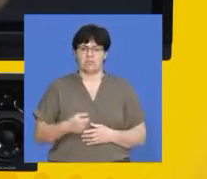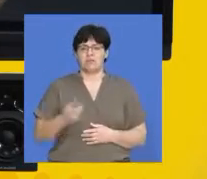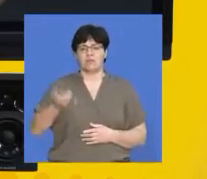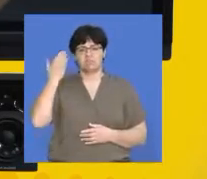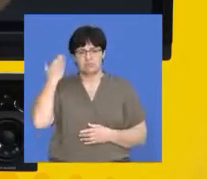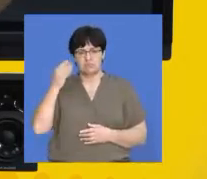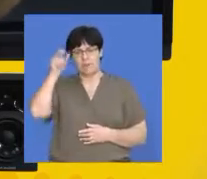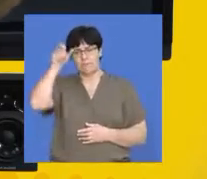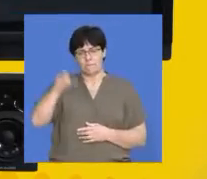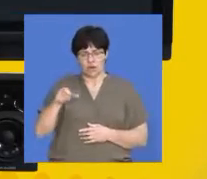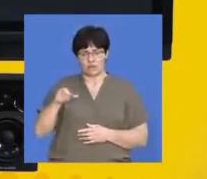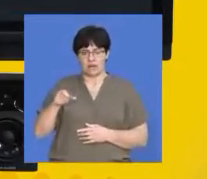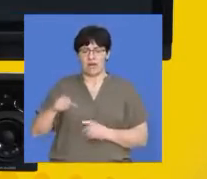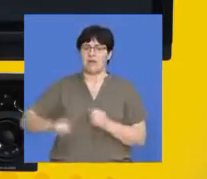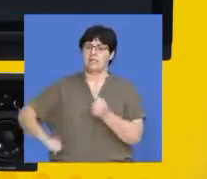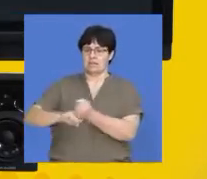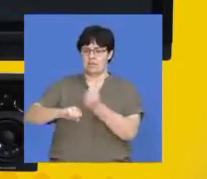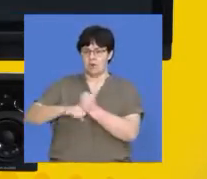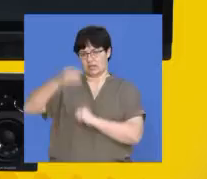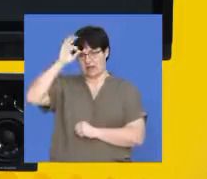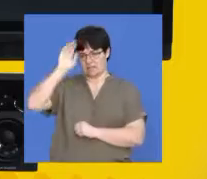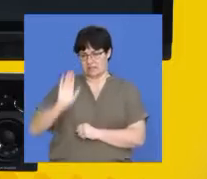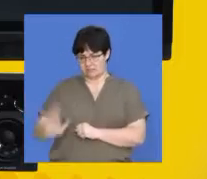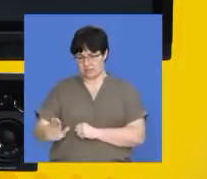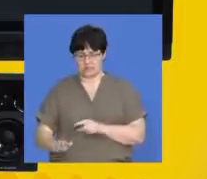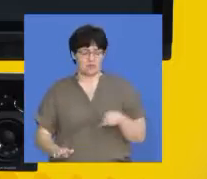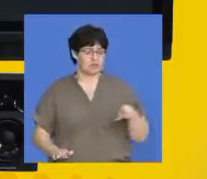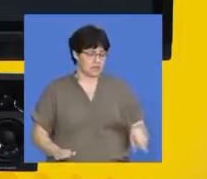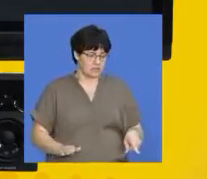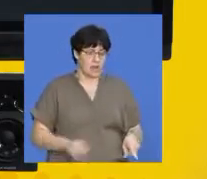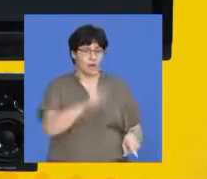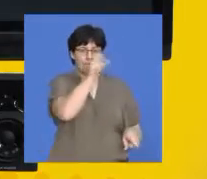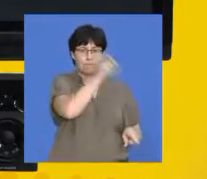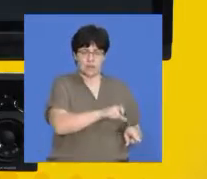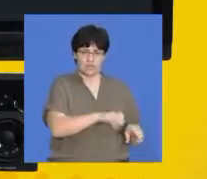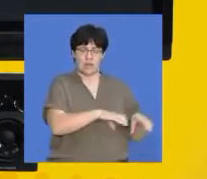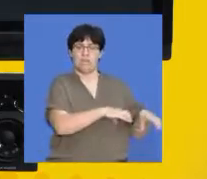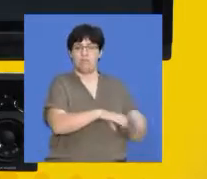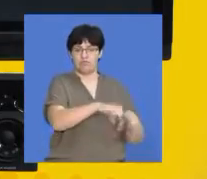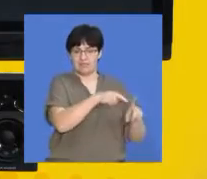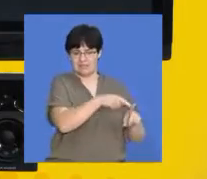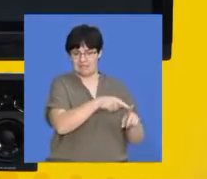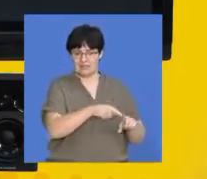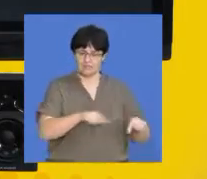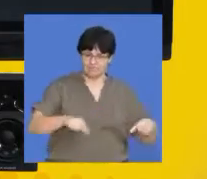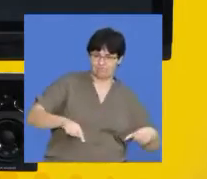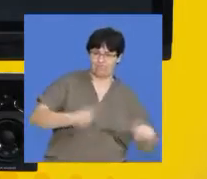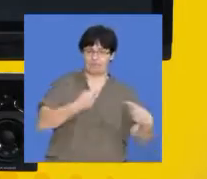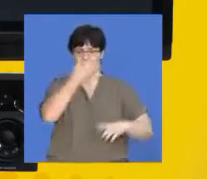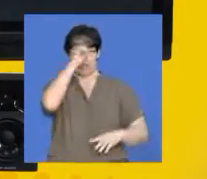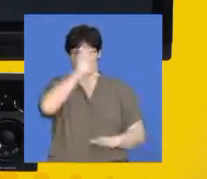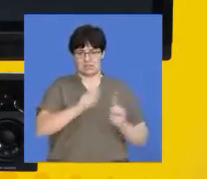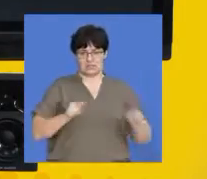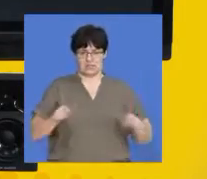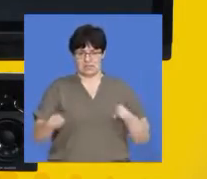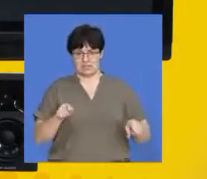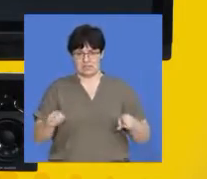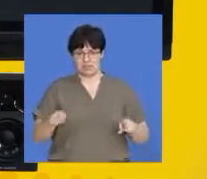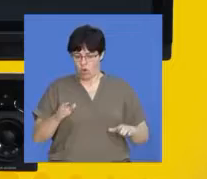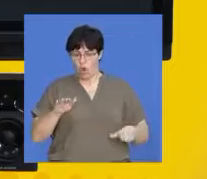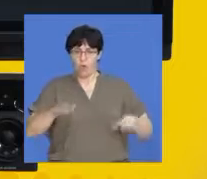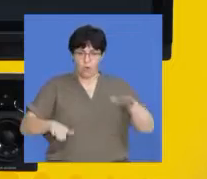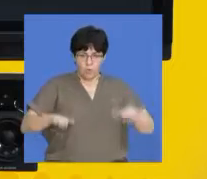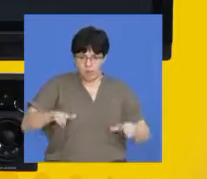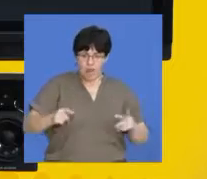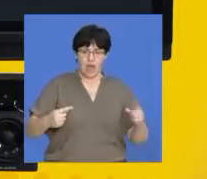the government of the time, and then a person who was part of the movement that was against the government. So you should be able to compare